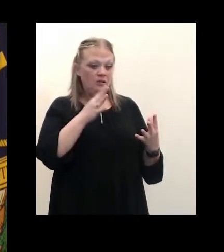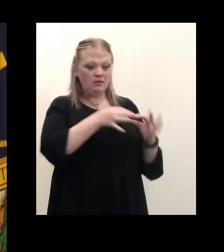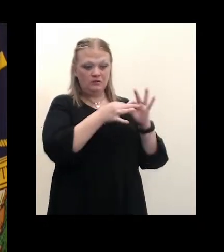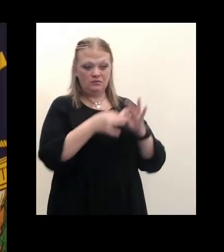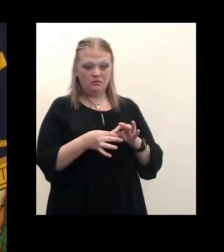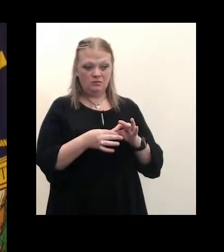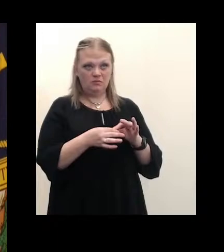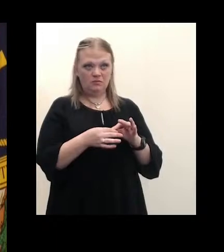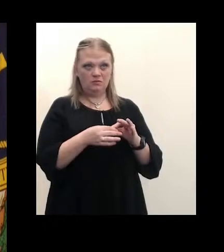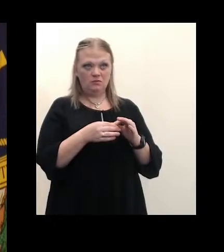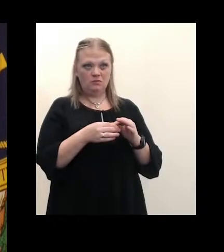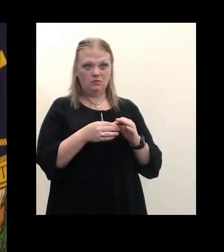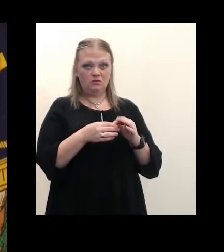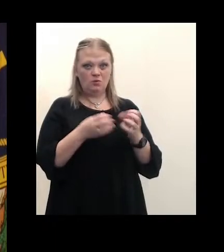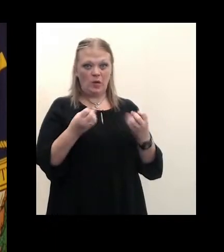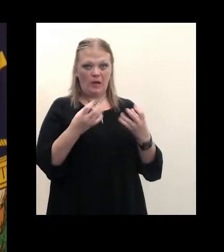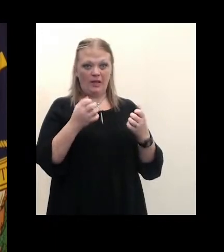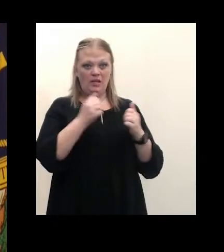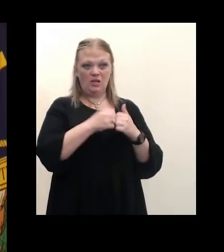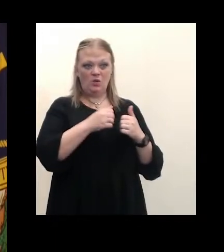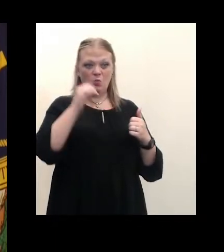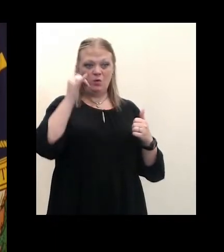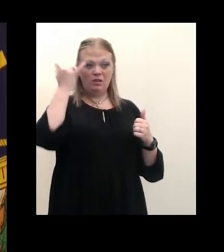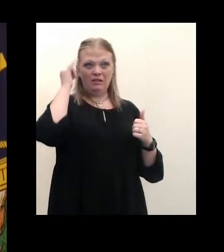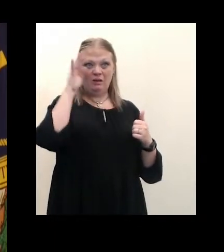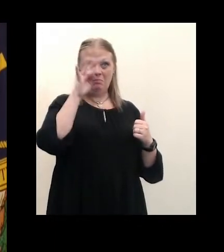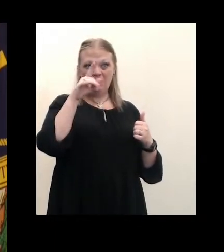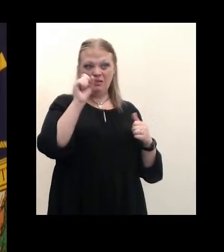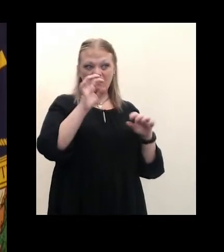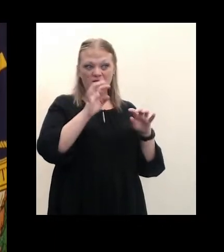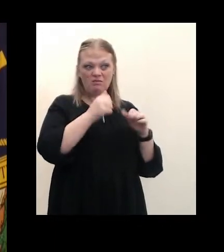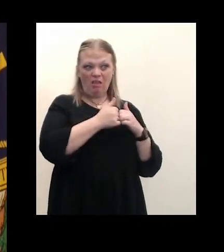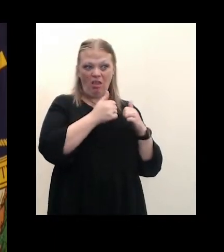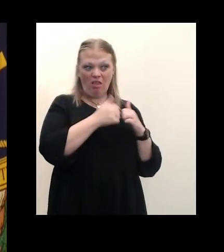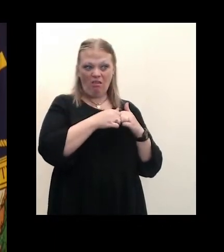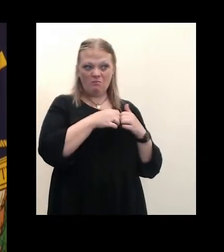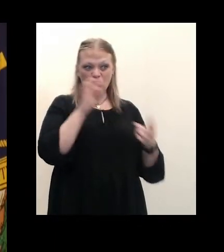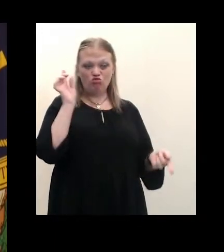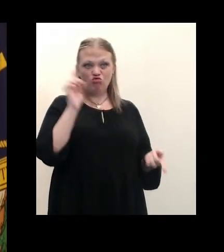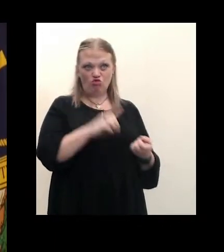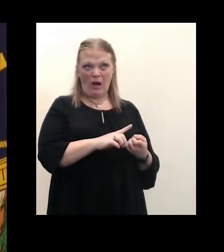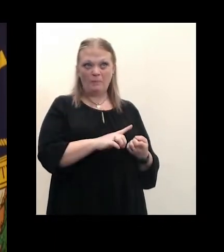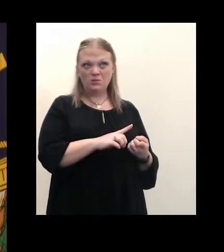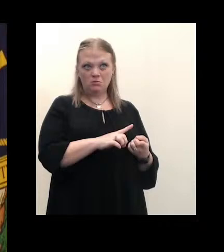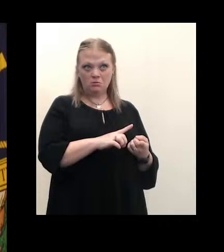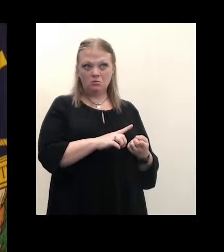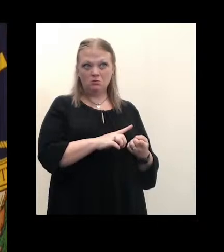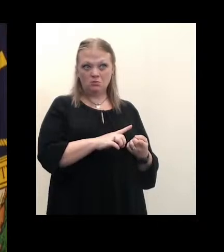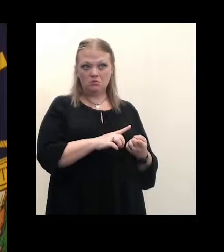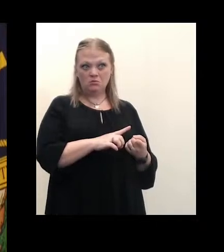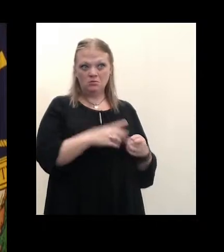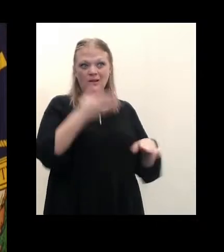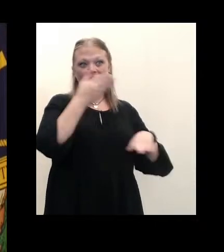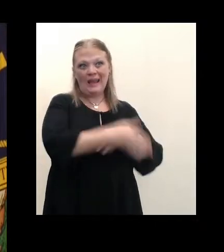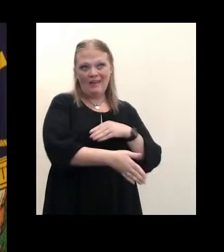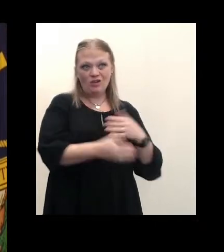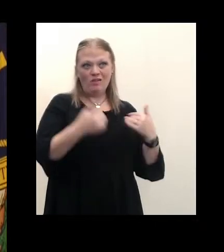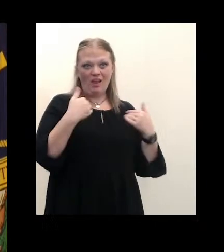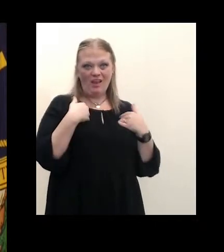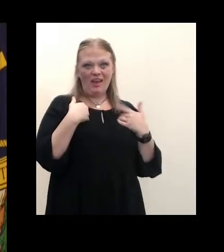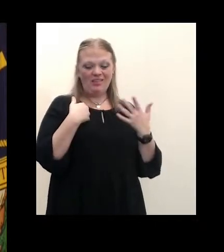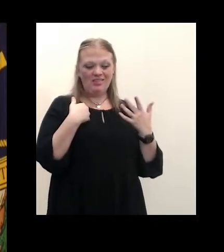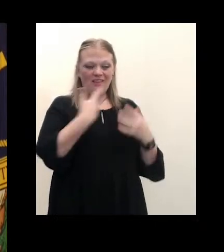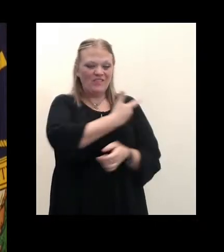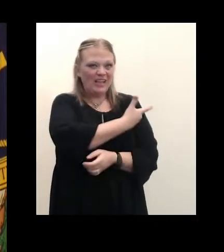cases associated with direct Bills games at the stadium, which we know dropped dramatically once we had the full the vaccination status in